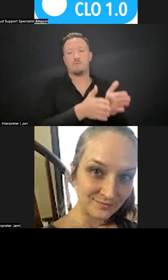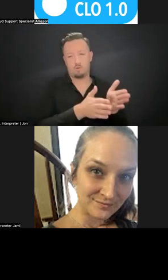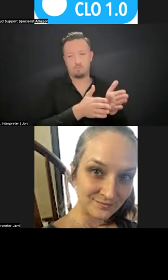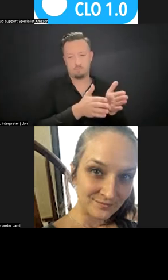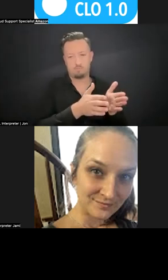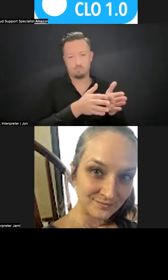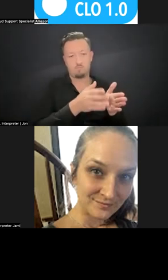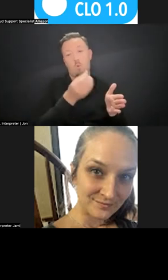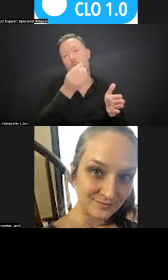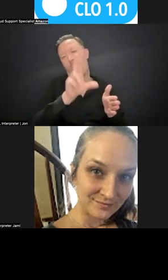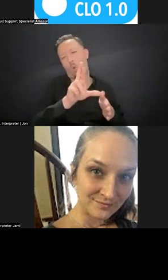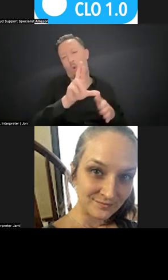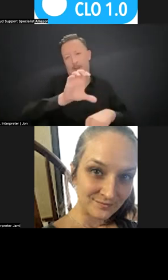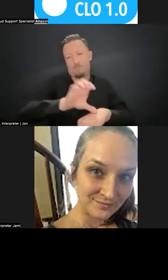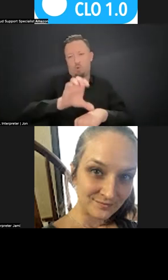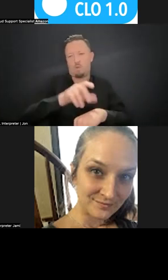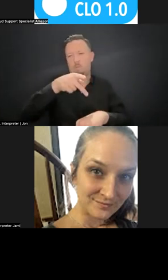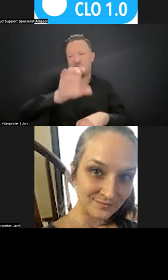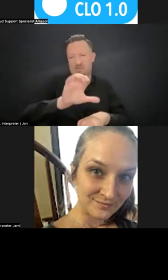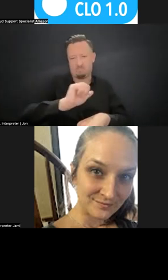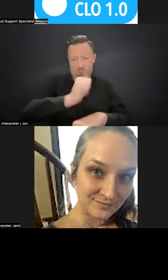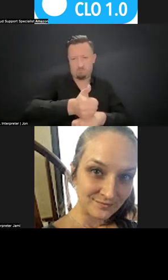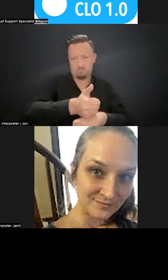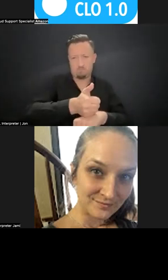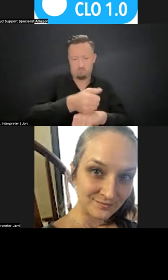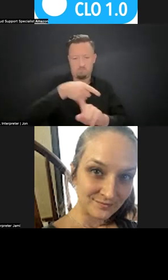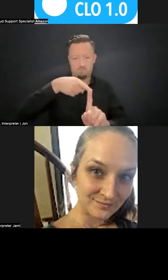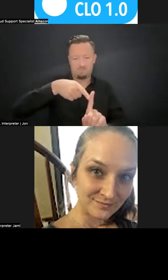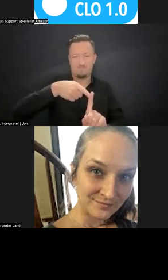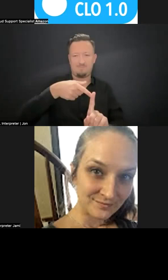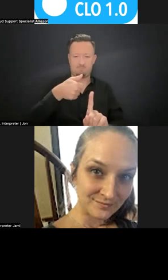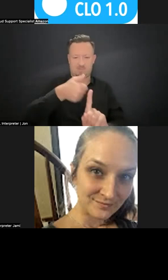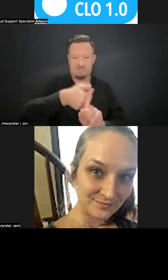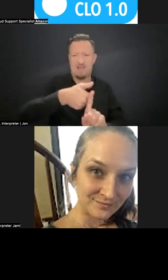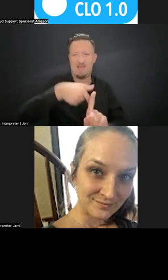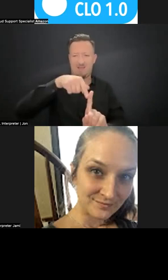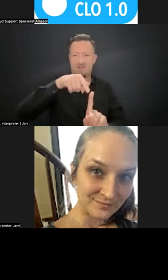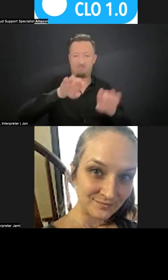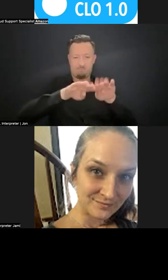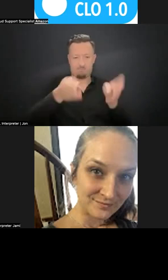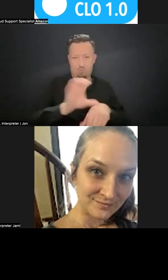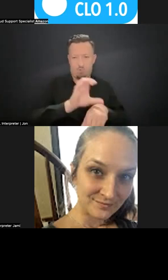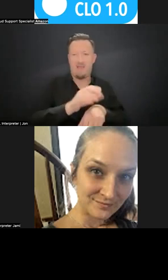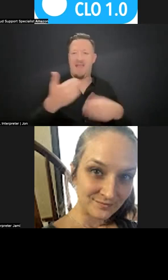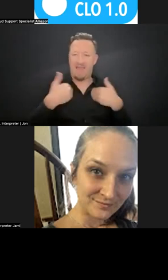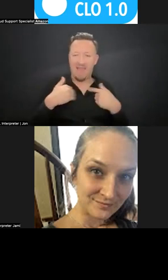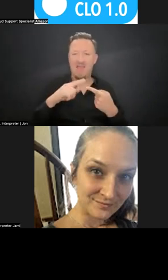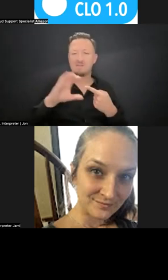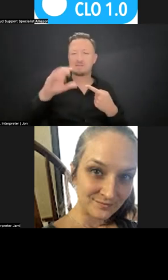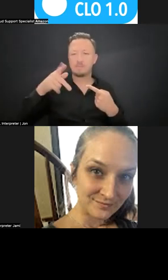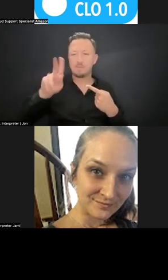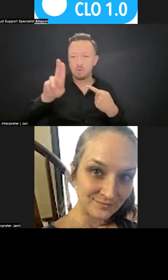or a PC that has its own CPU, RAM,